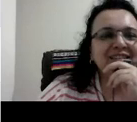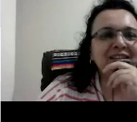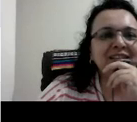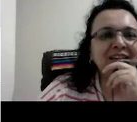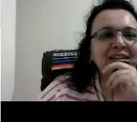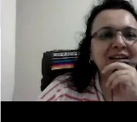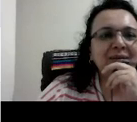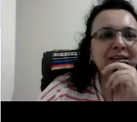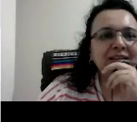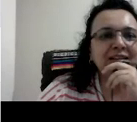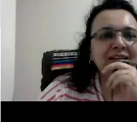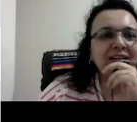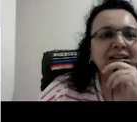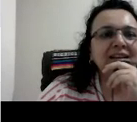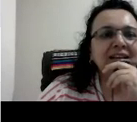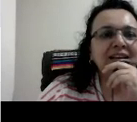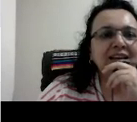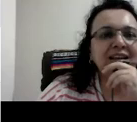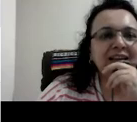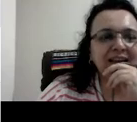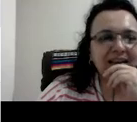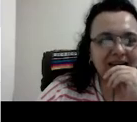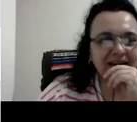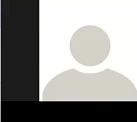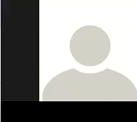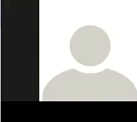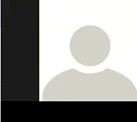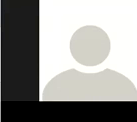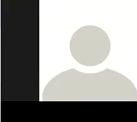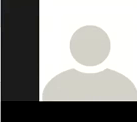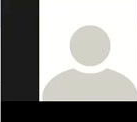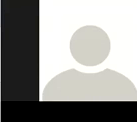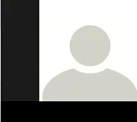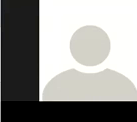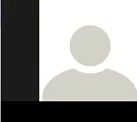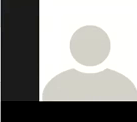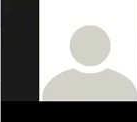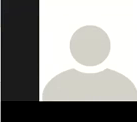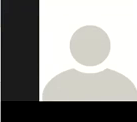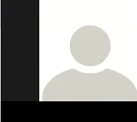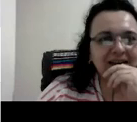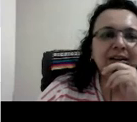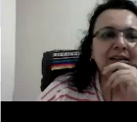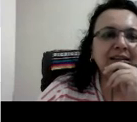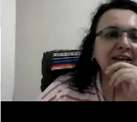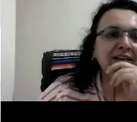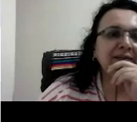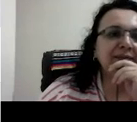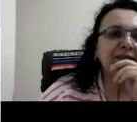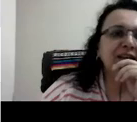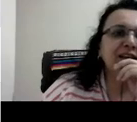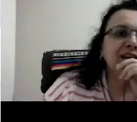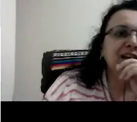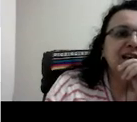The streets are crowded. The streets are crowded. The streets are crowded. Welcome, Brenda.